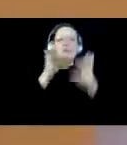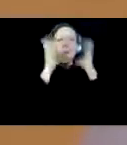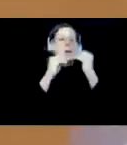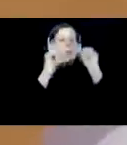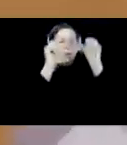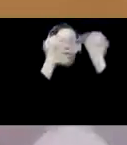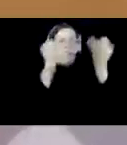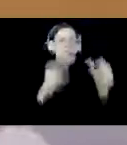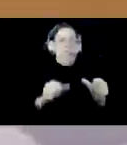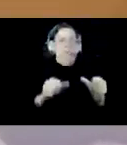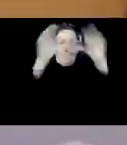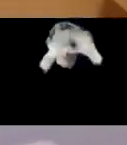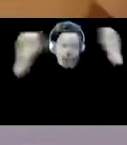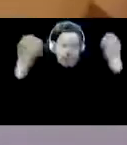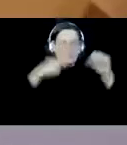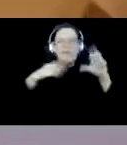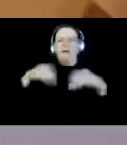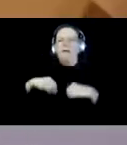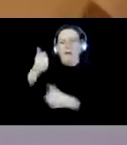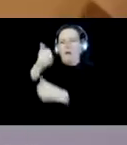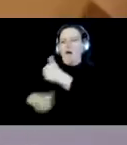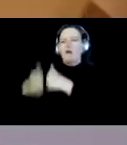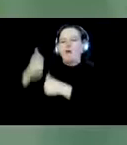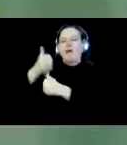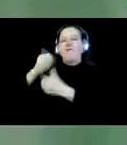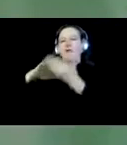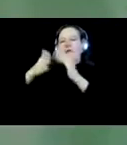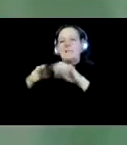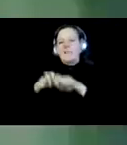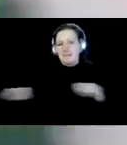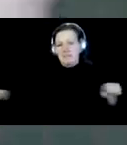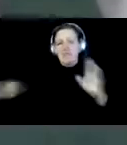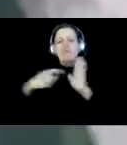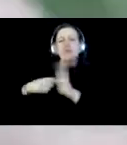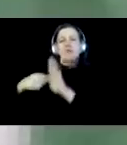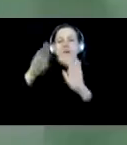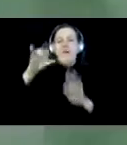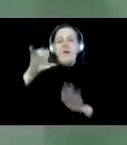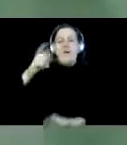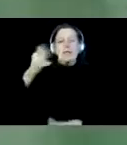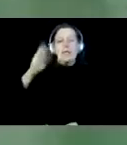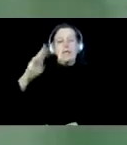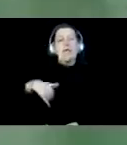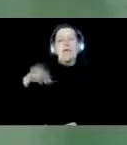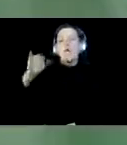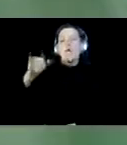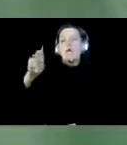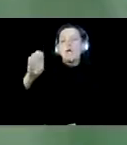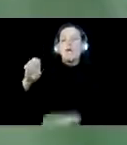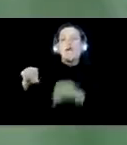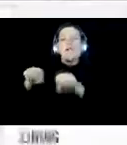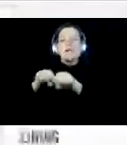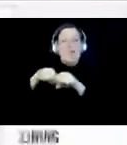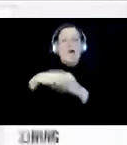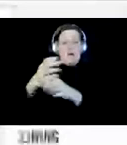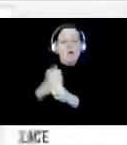bench. A soft misogyny. There are these Nike shoes I got. I build them on a website. Then they appear to